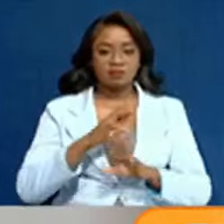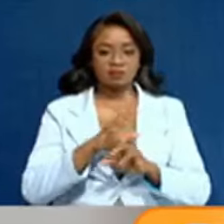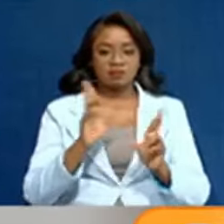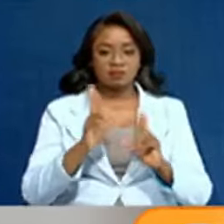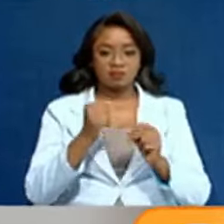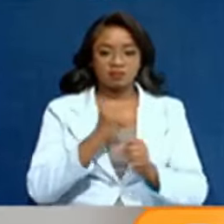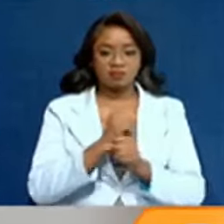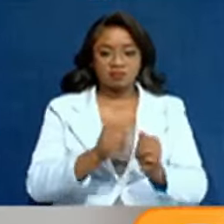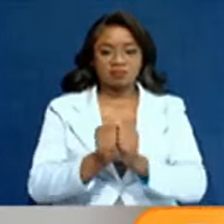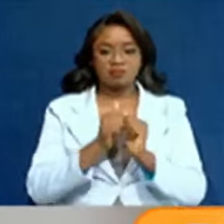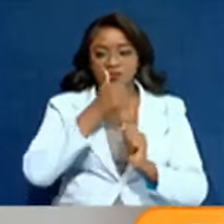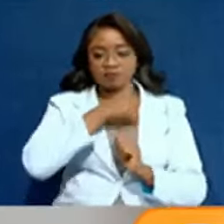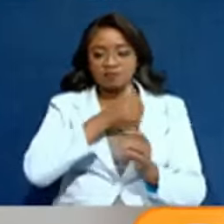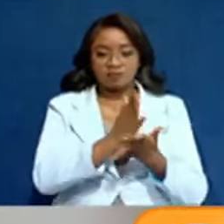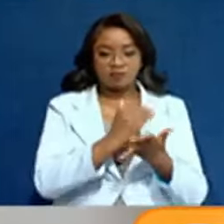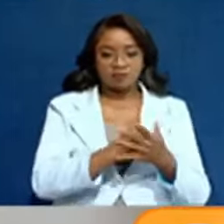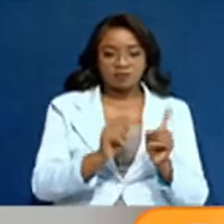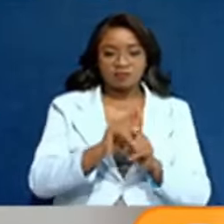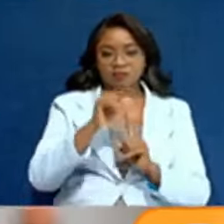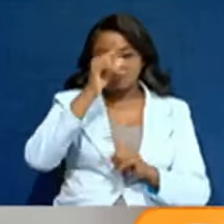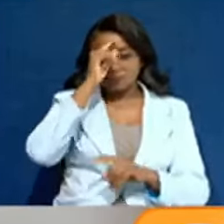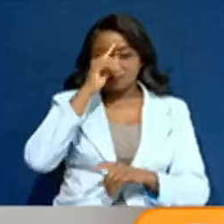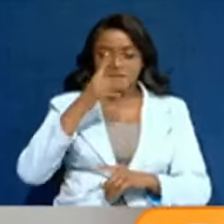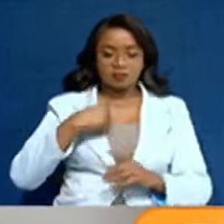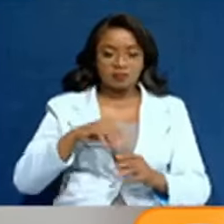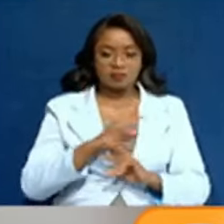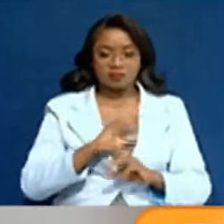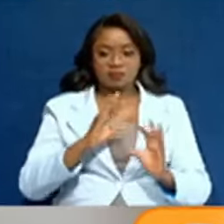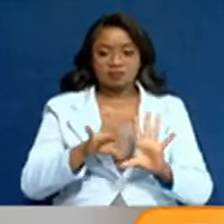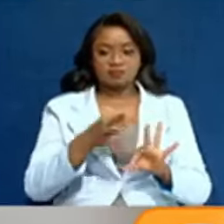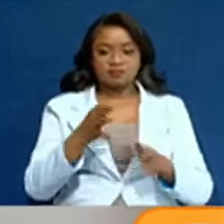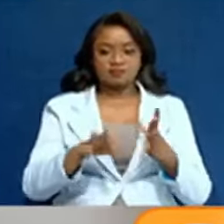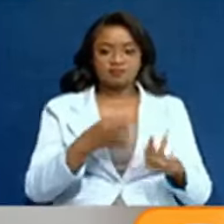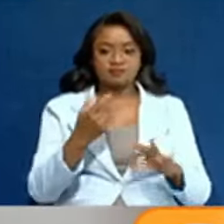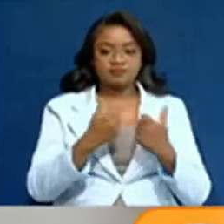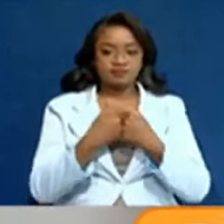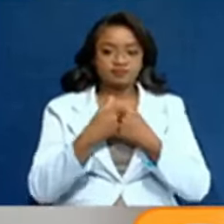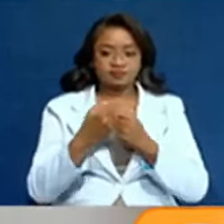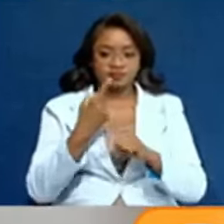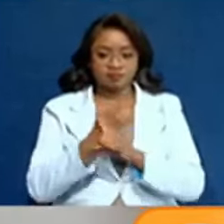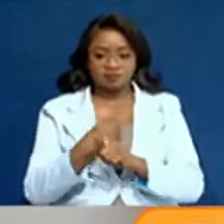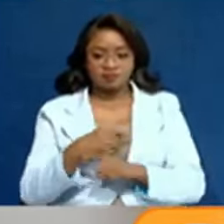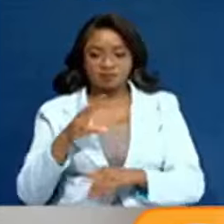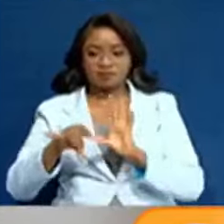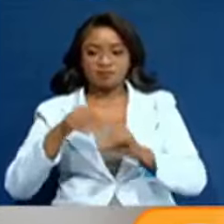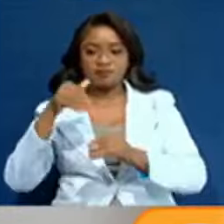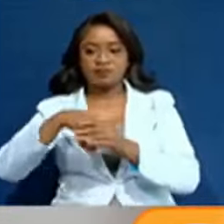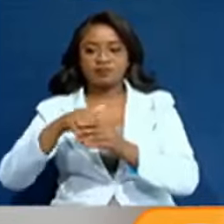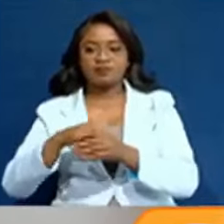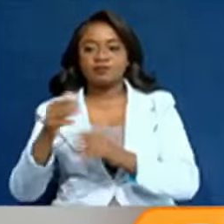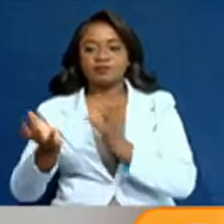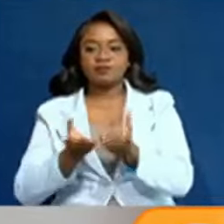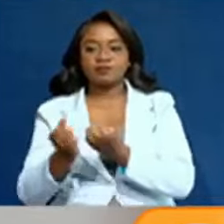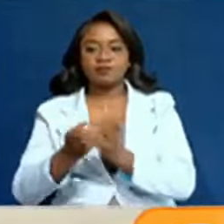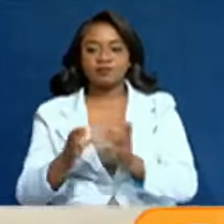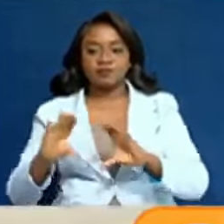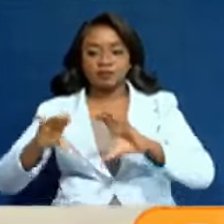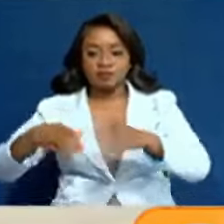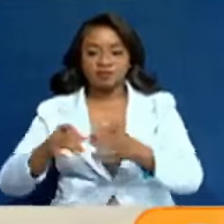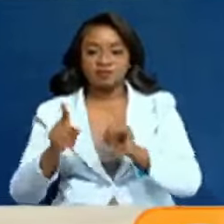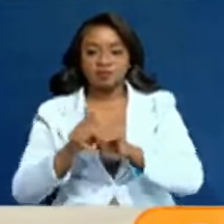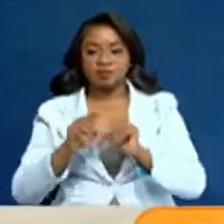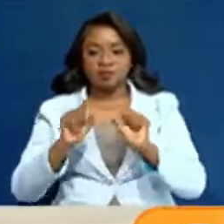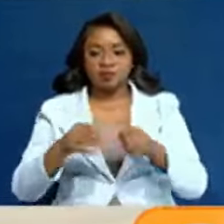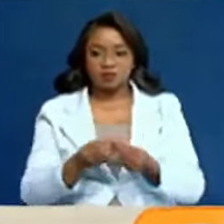to analyze the bottlenecks that are within the business community so that we can get to resolve them together.